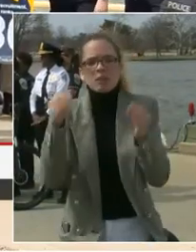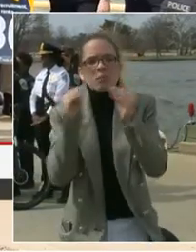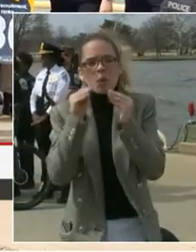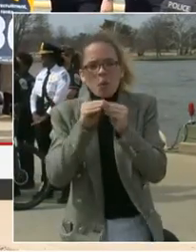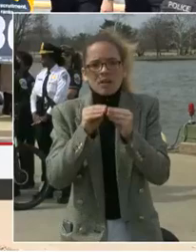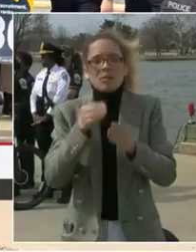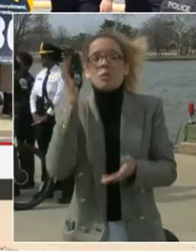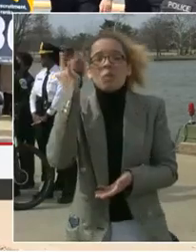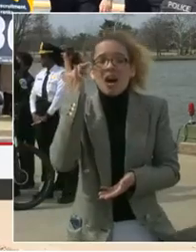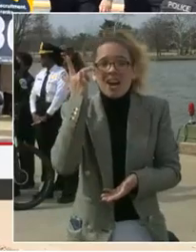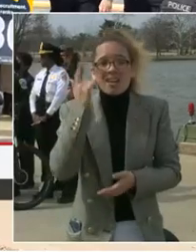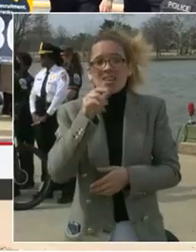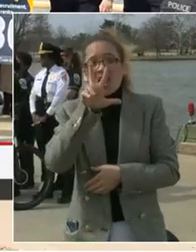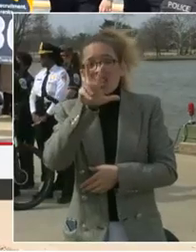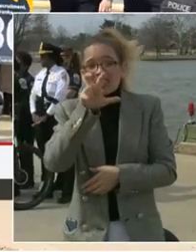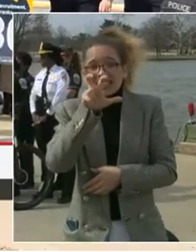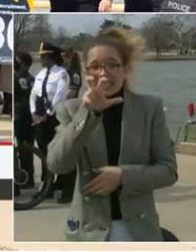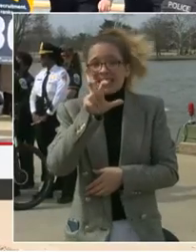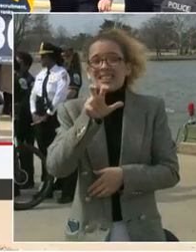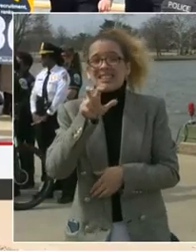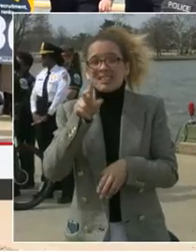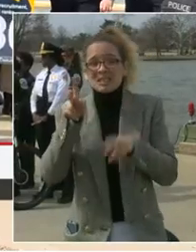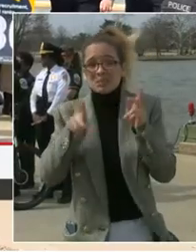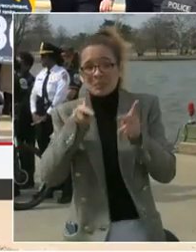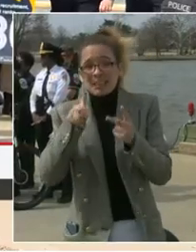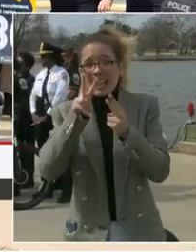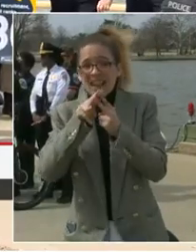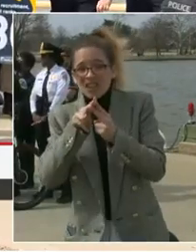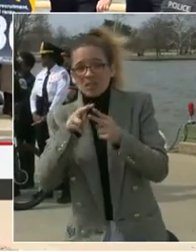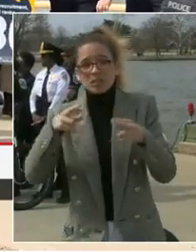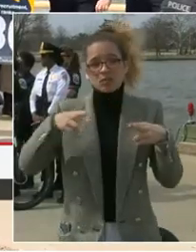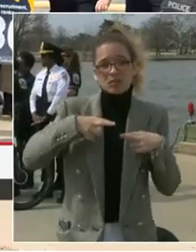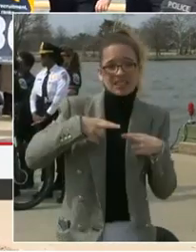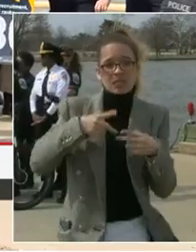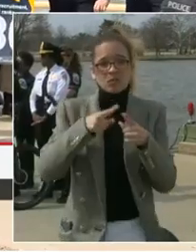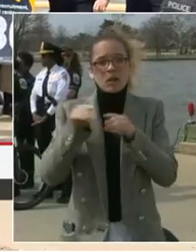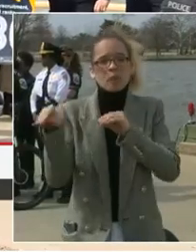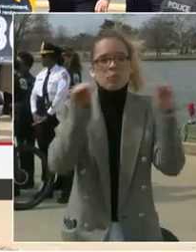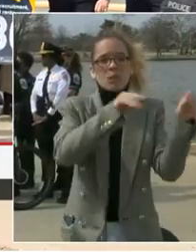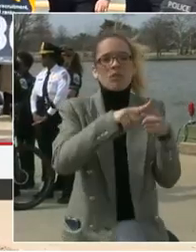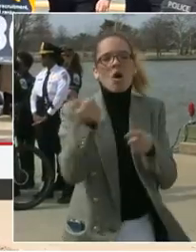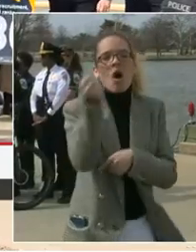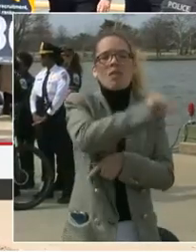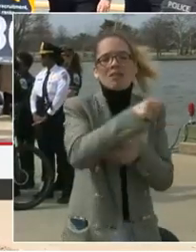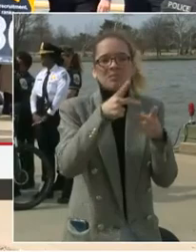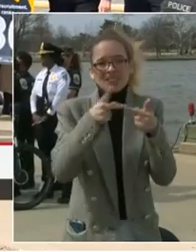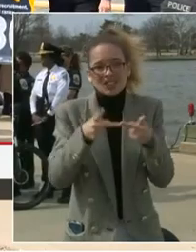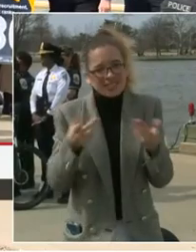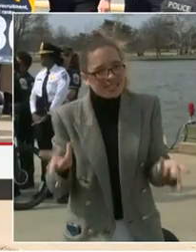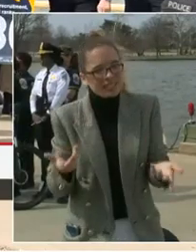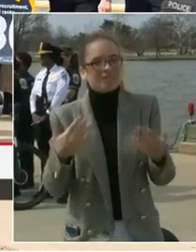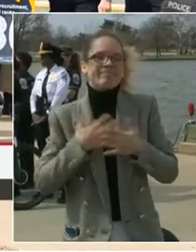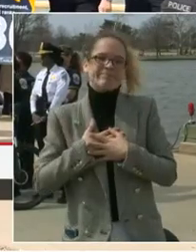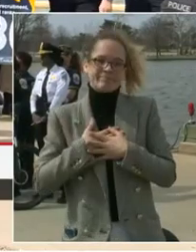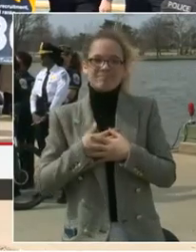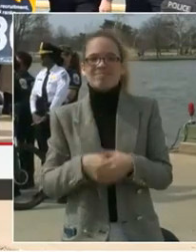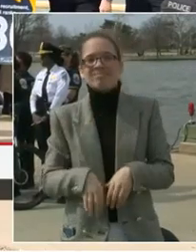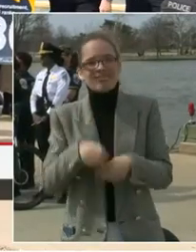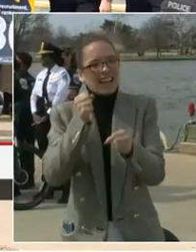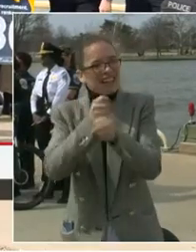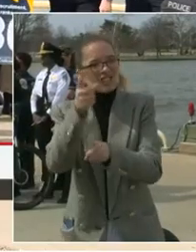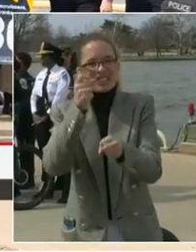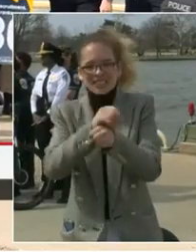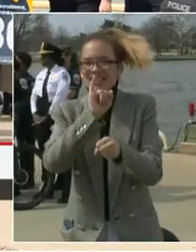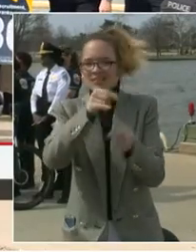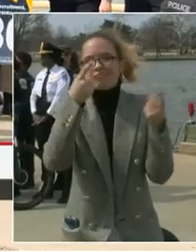about 300 of our people can either retire or they'll move on to do something else every single year. So